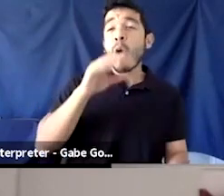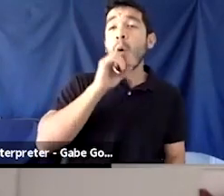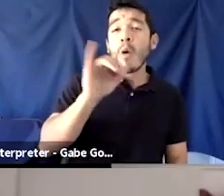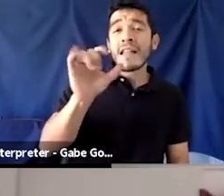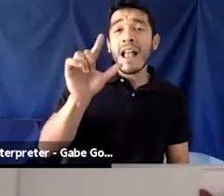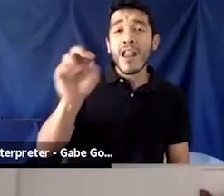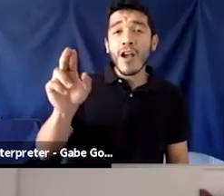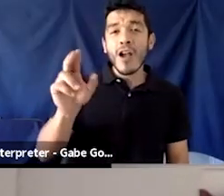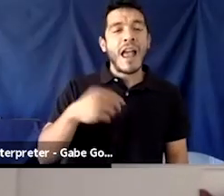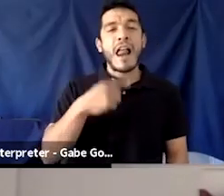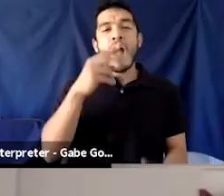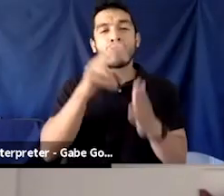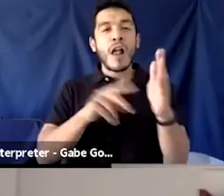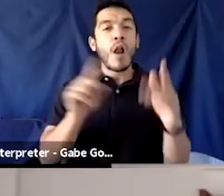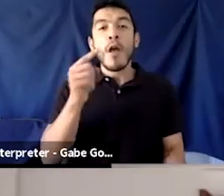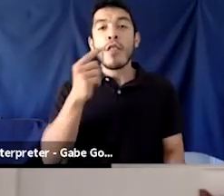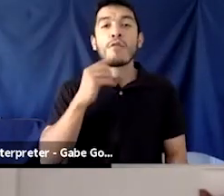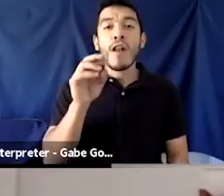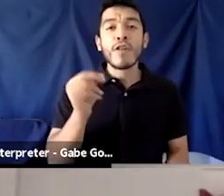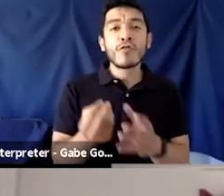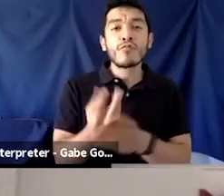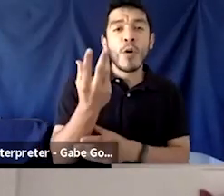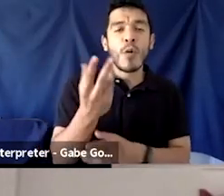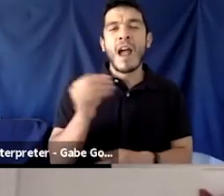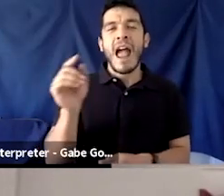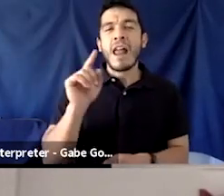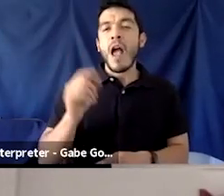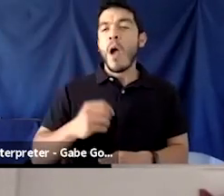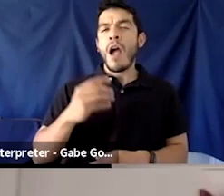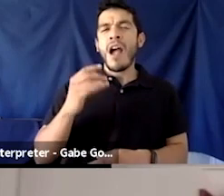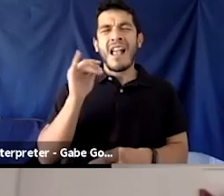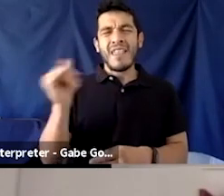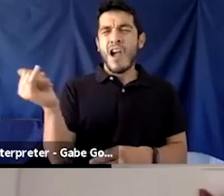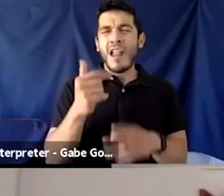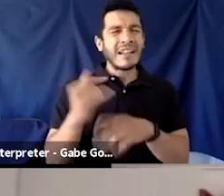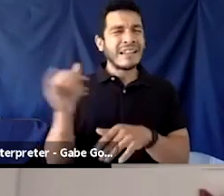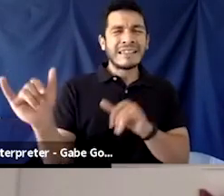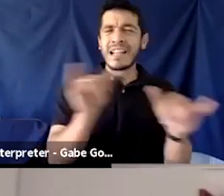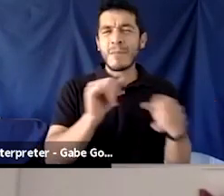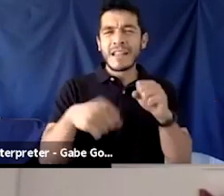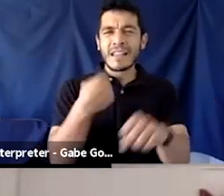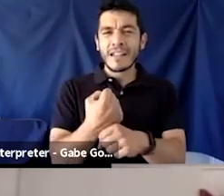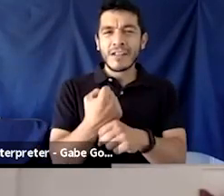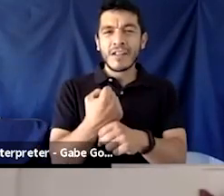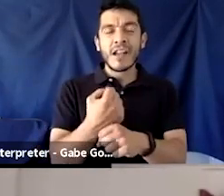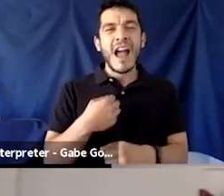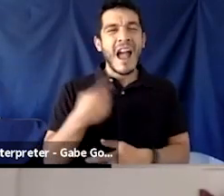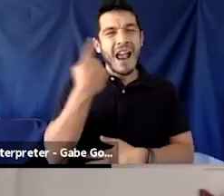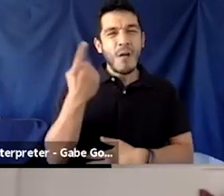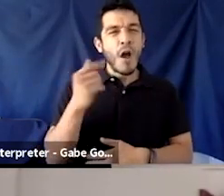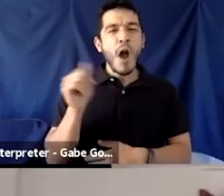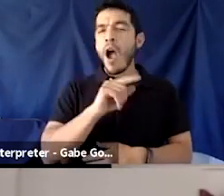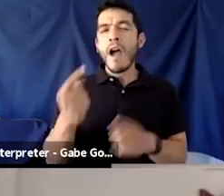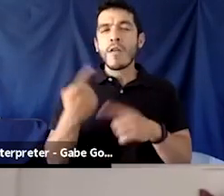Grows, and that was all in 1 year. And I began to question to myself, as someone who has so many books in their home and whose parents had always thought that reading was one